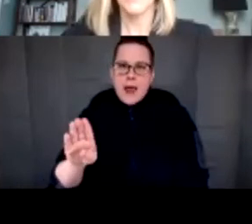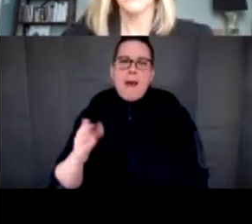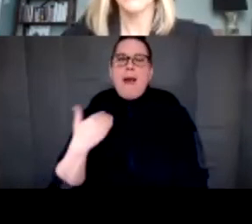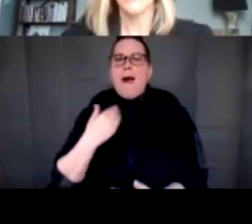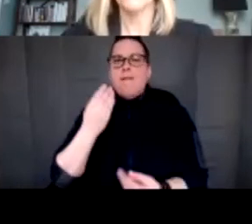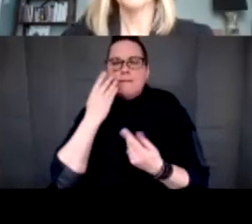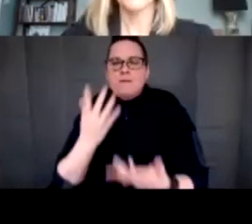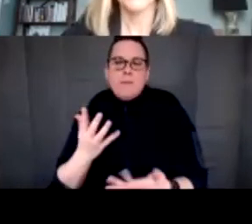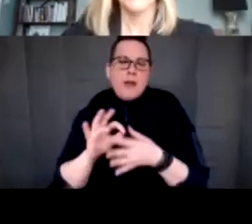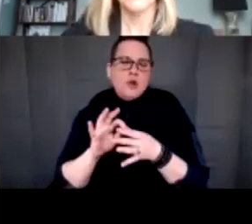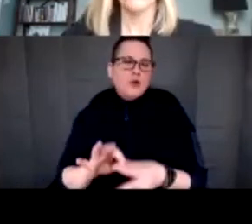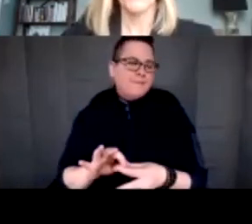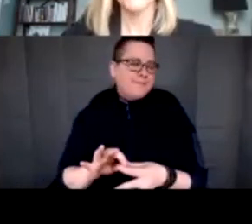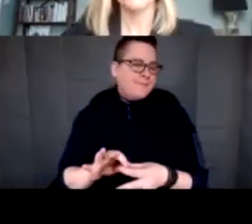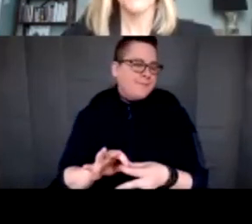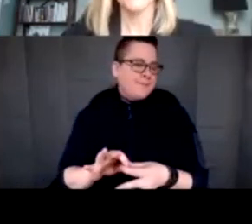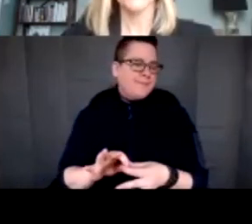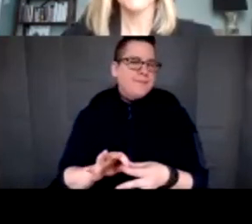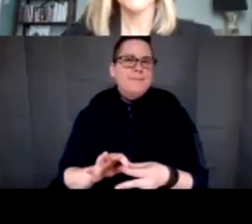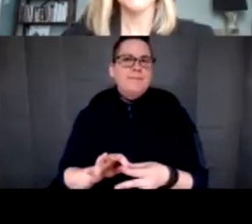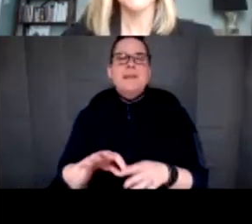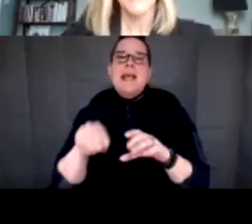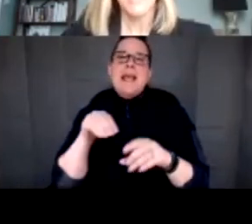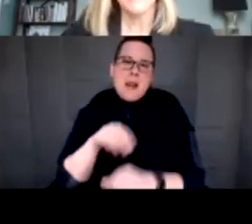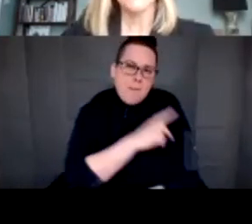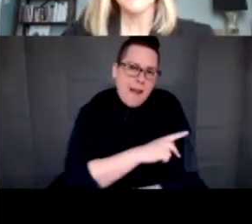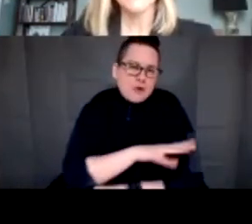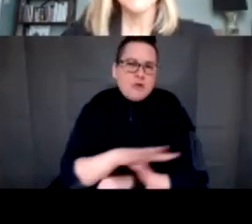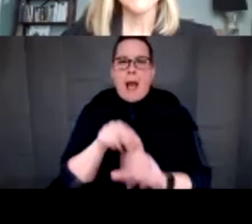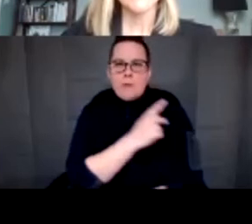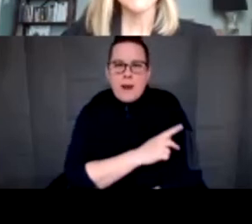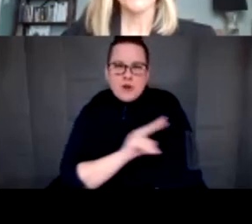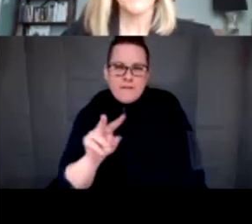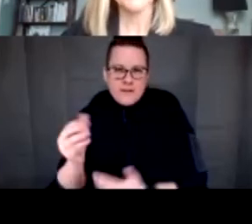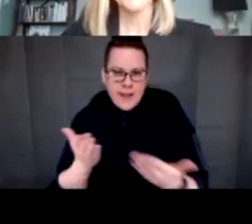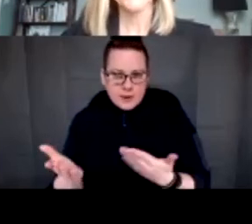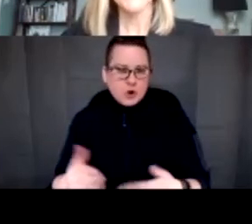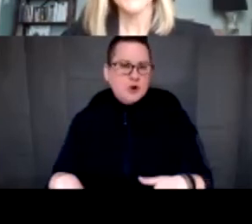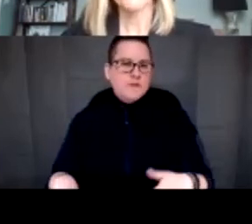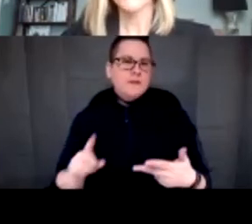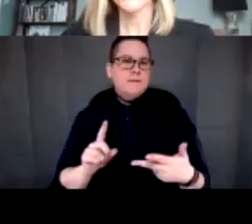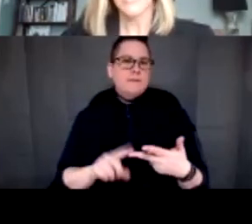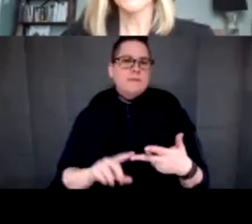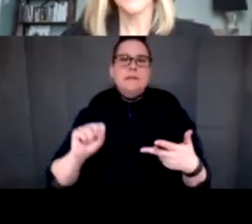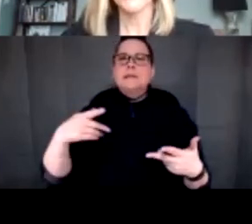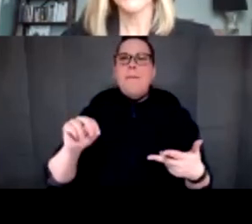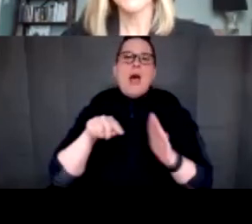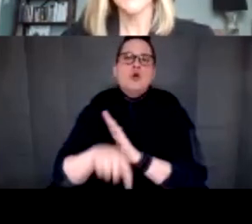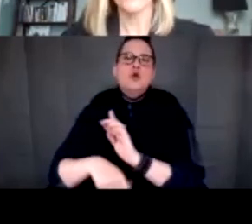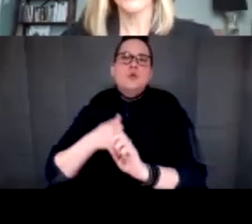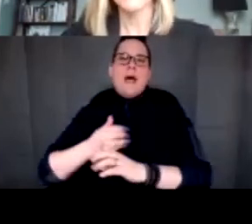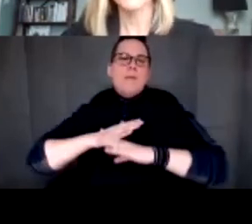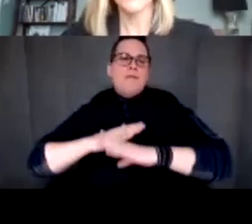information on in and outpatient VA services, and then the SPAN, the Suicide Prevention